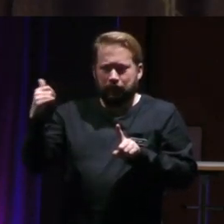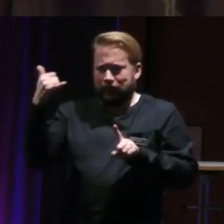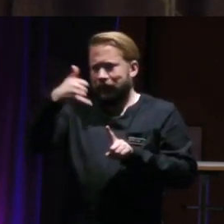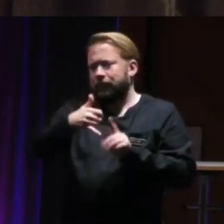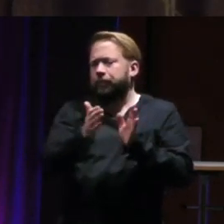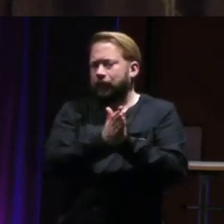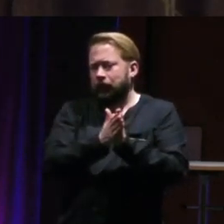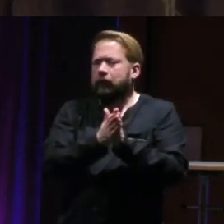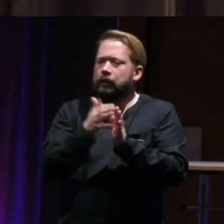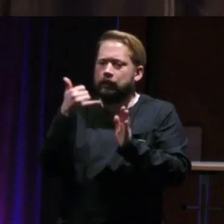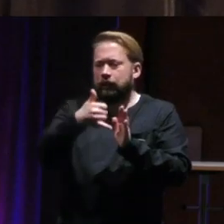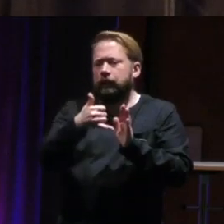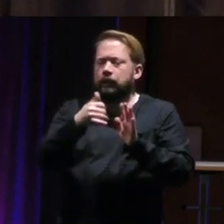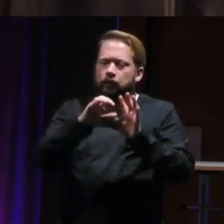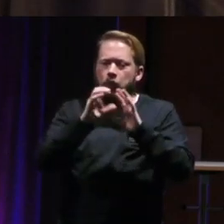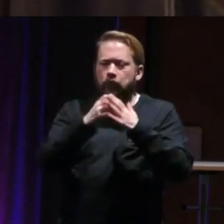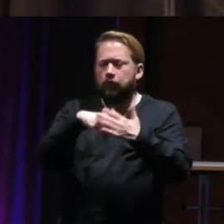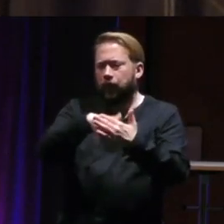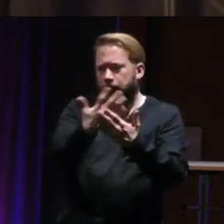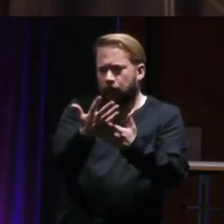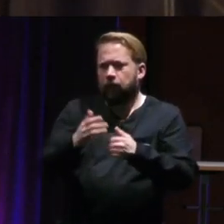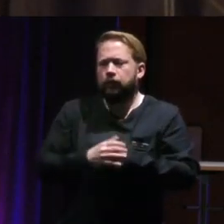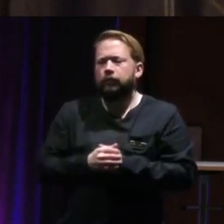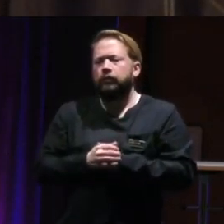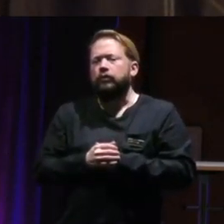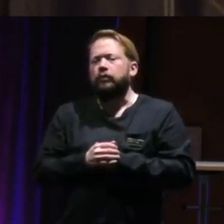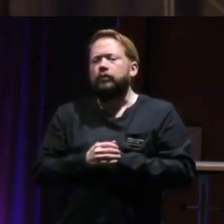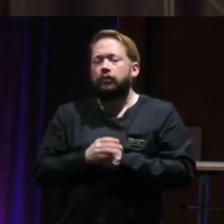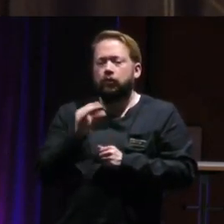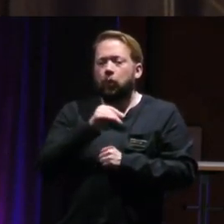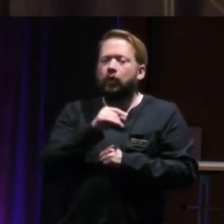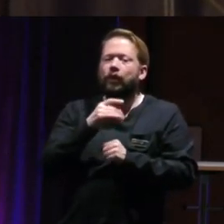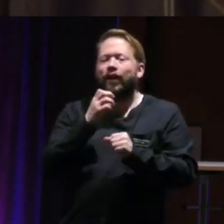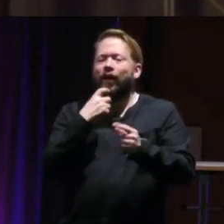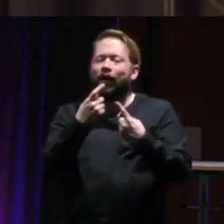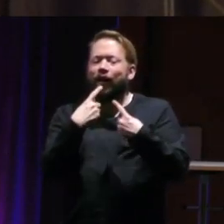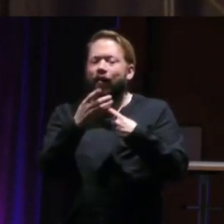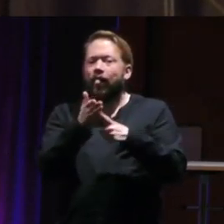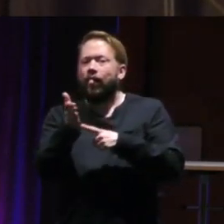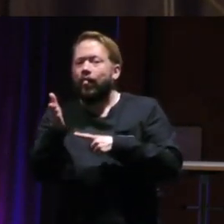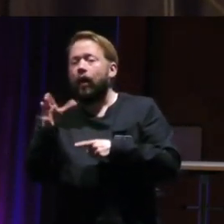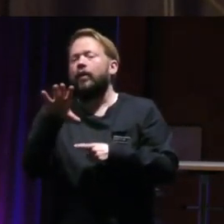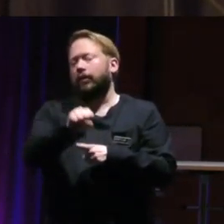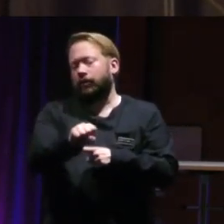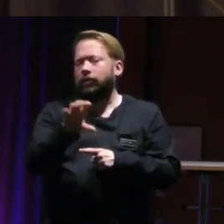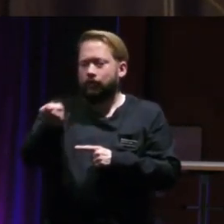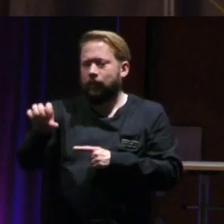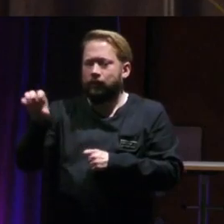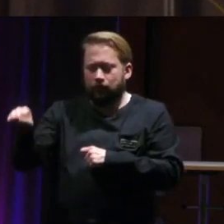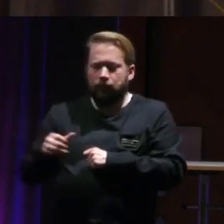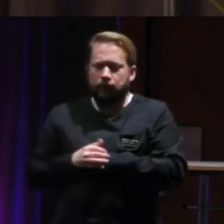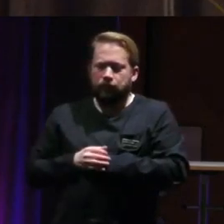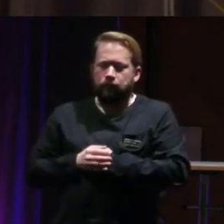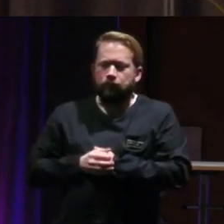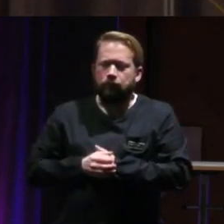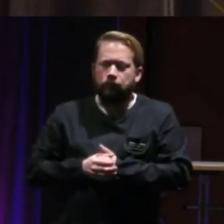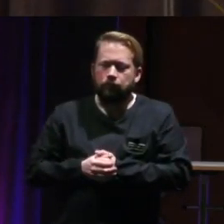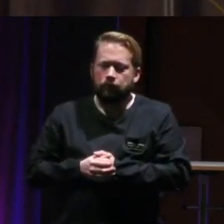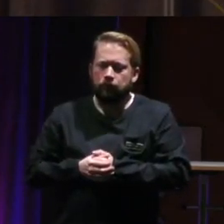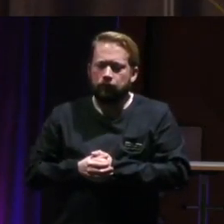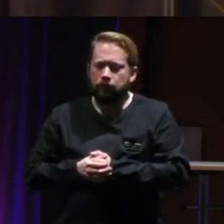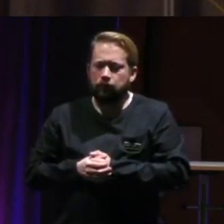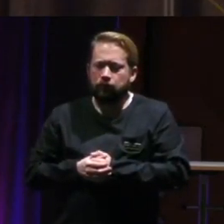They did it especially, and to make it a big case, to have new stars